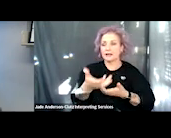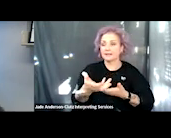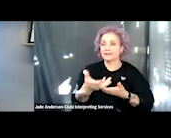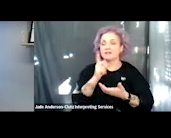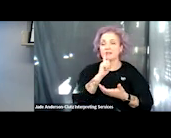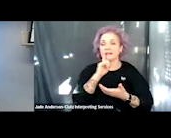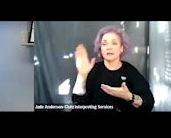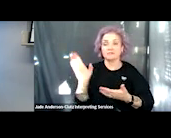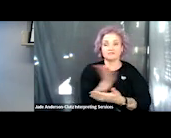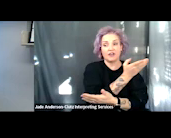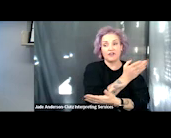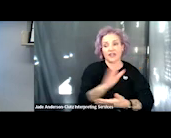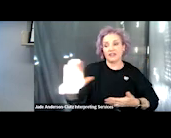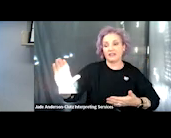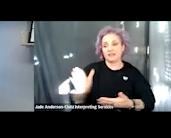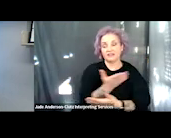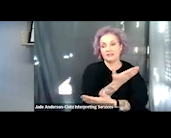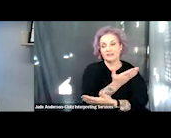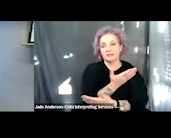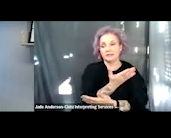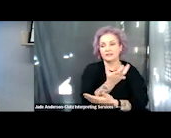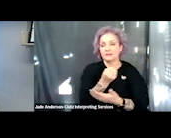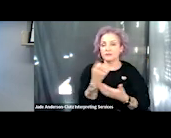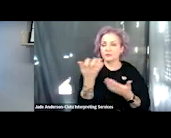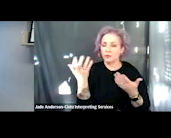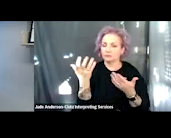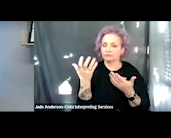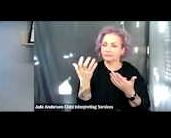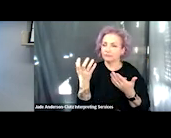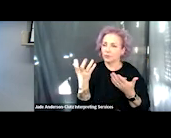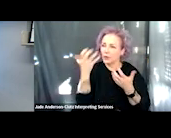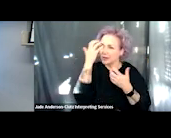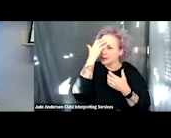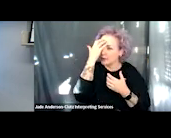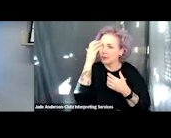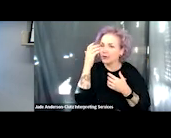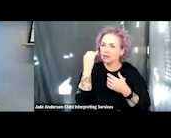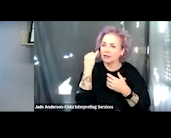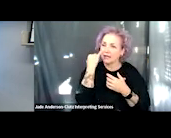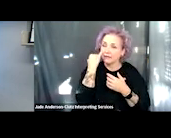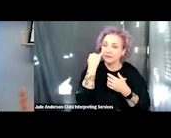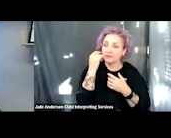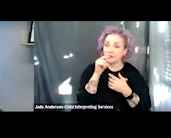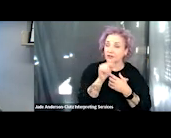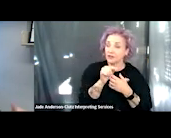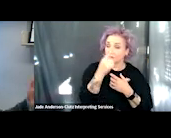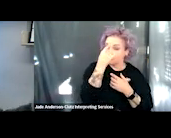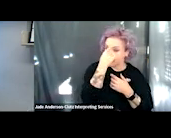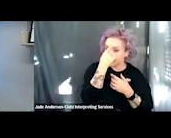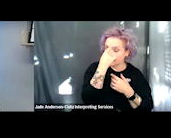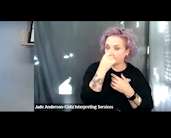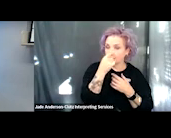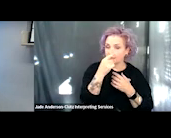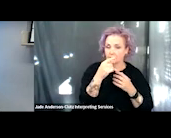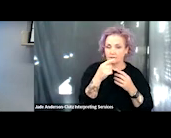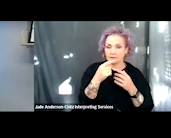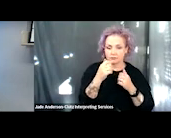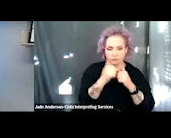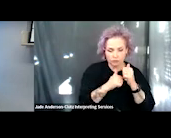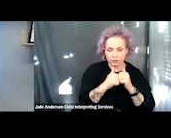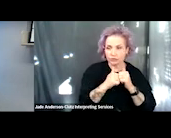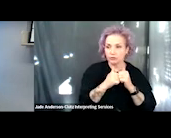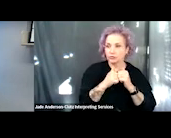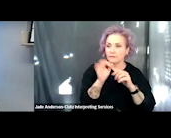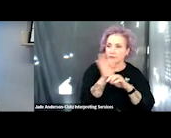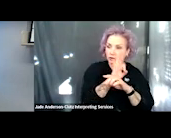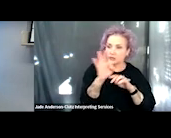autism or schizophrenia? So that's where some of the more recent studies have focused. Now, again, with any kind of field,